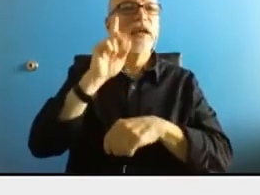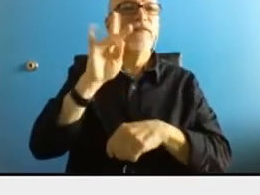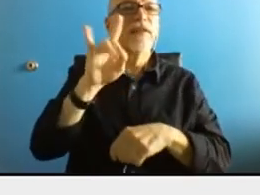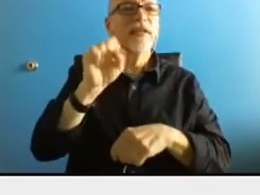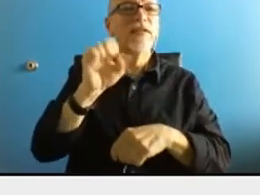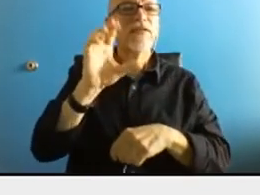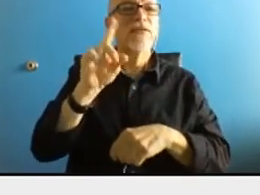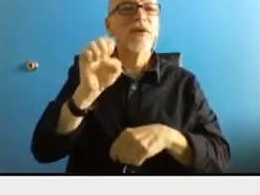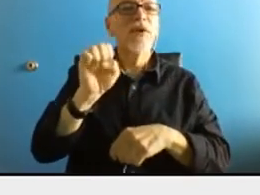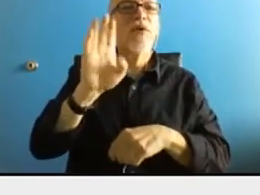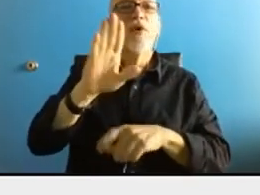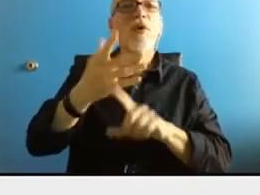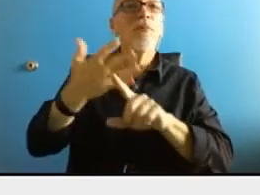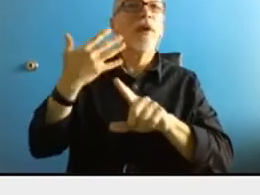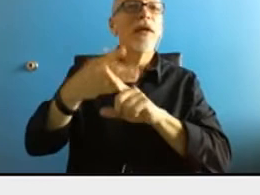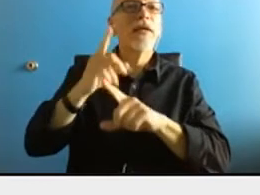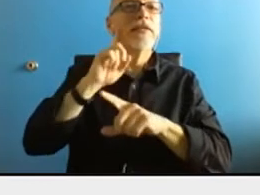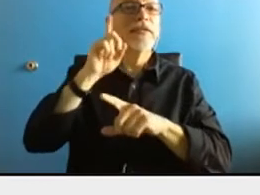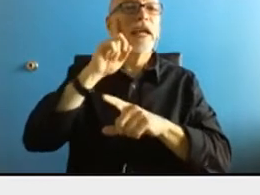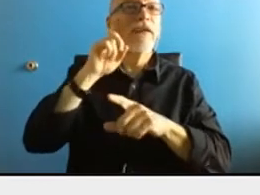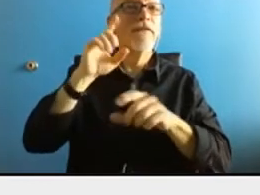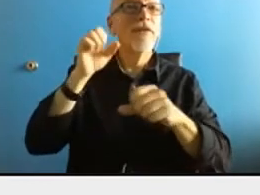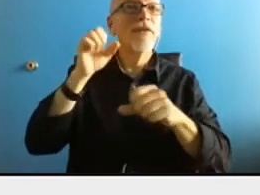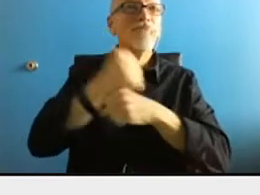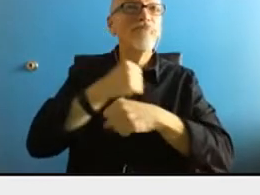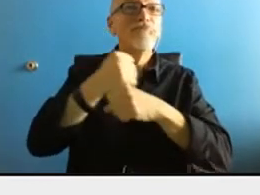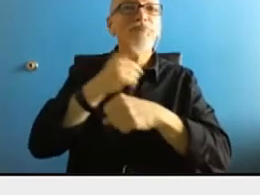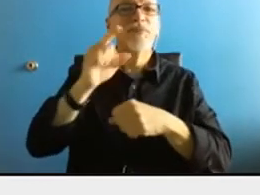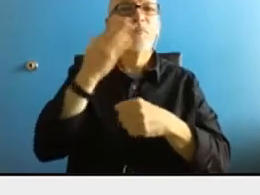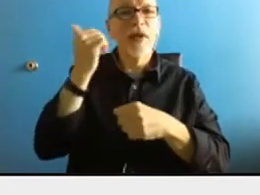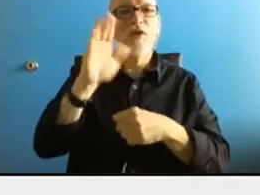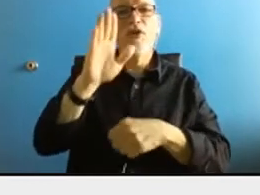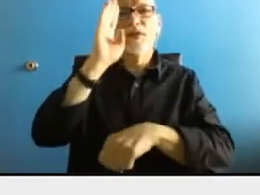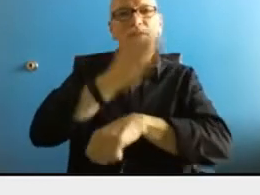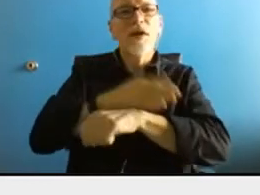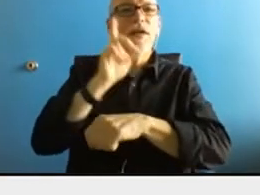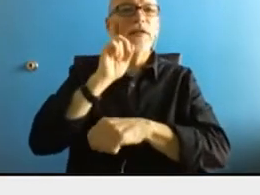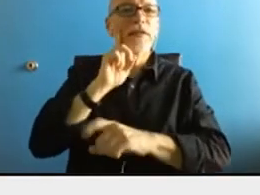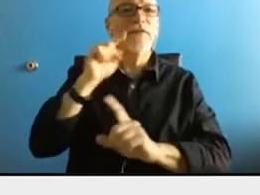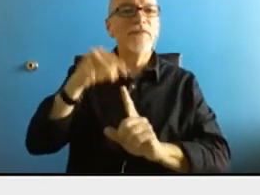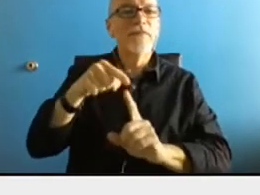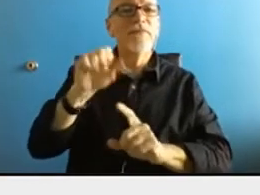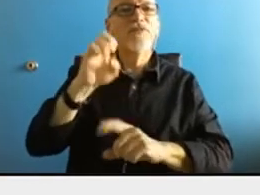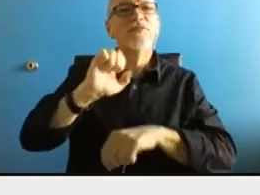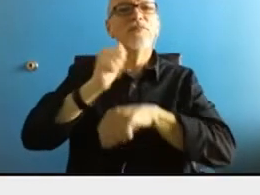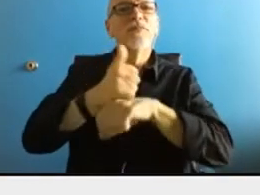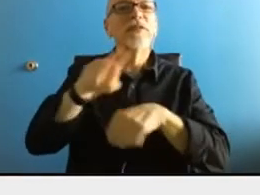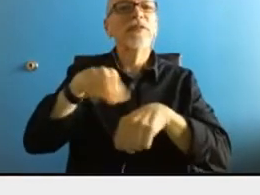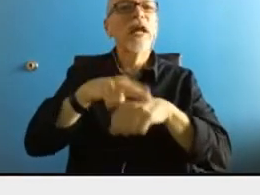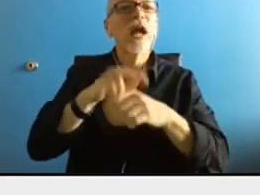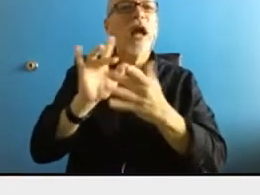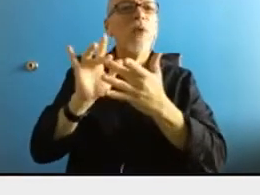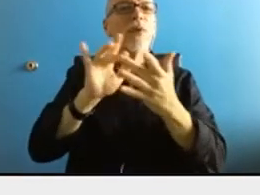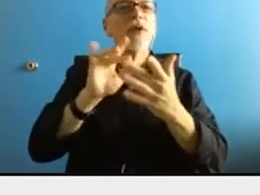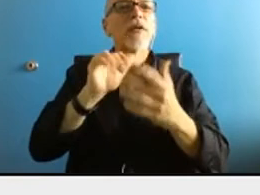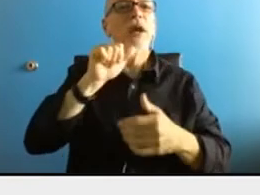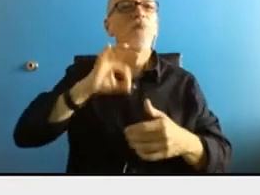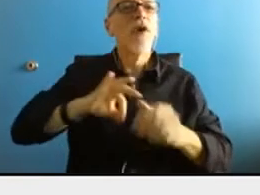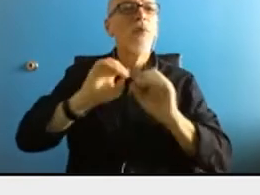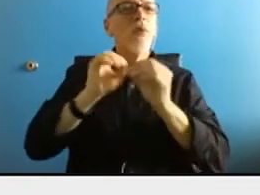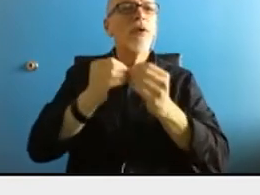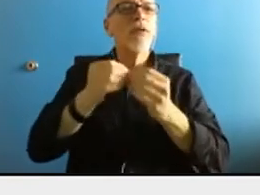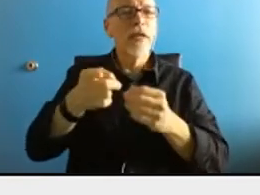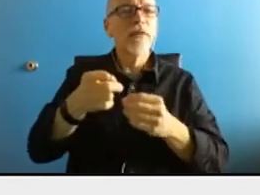are in deaf causes, go back to the diagnosis of her own son. She founded the National Outreach nonprofit organization on the basis